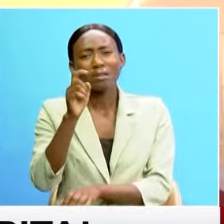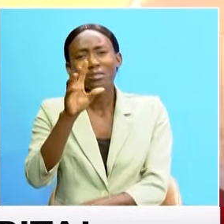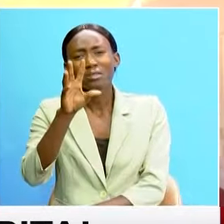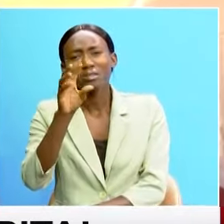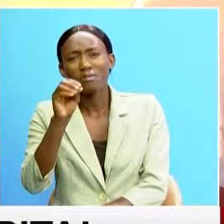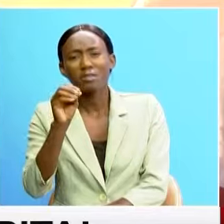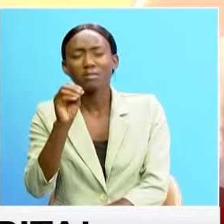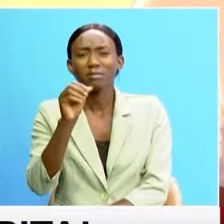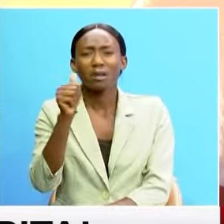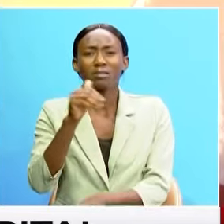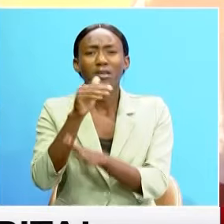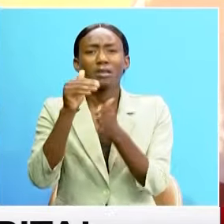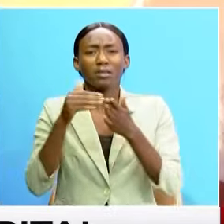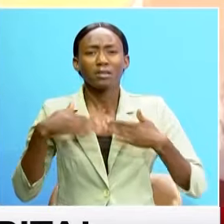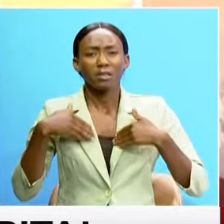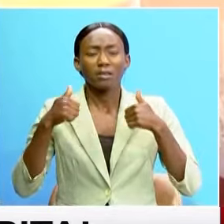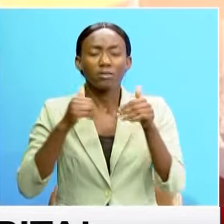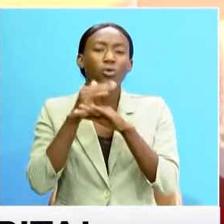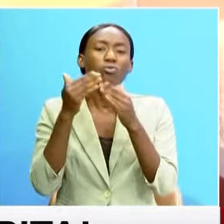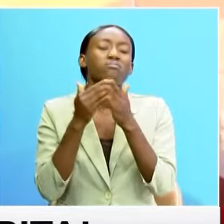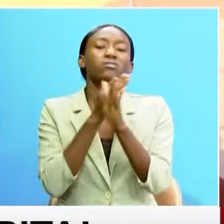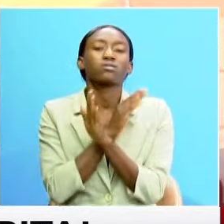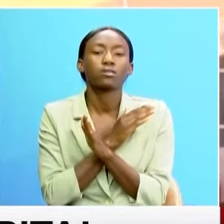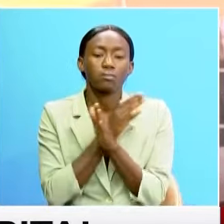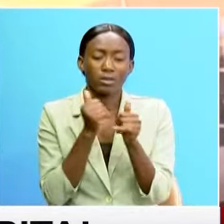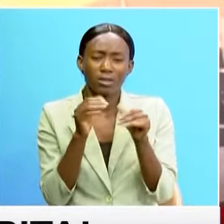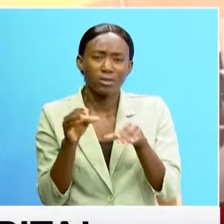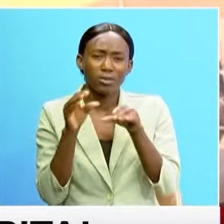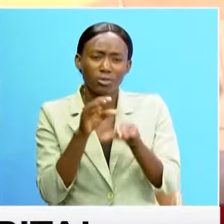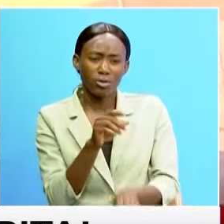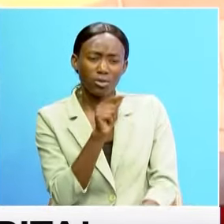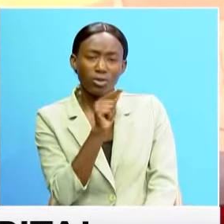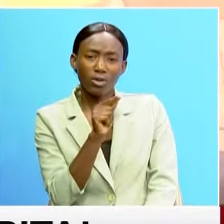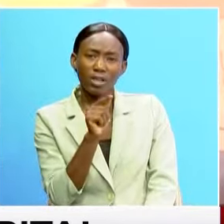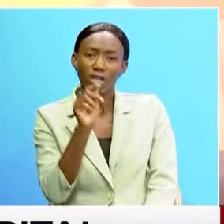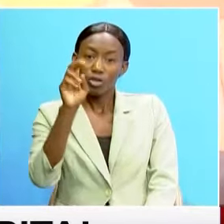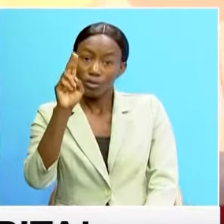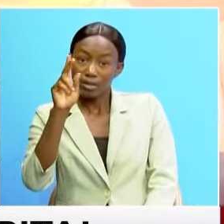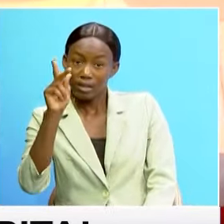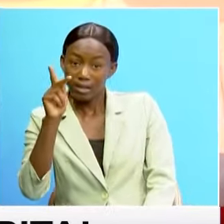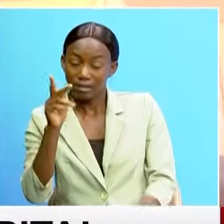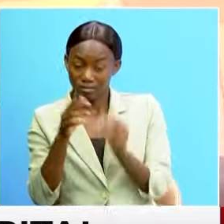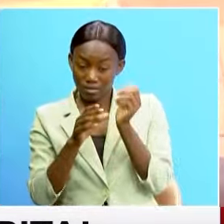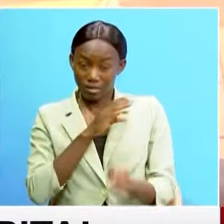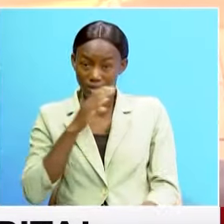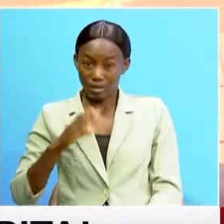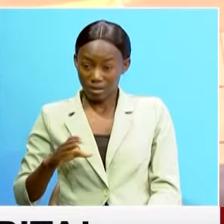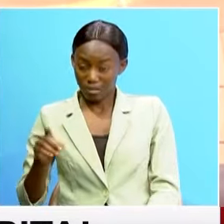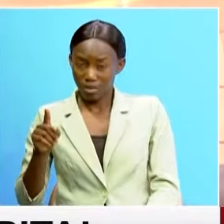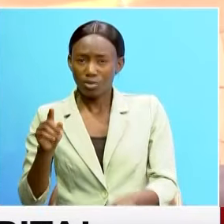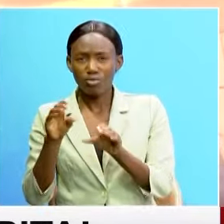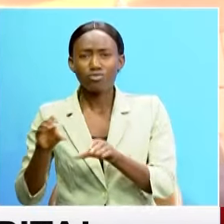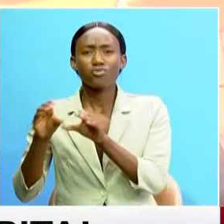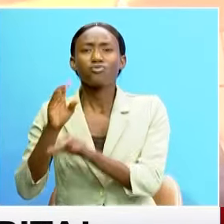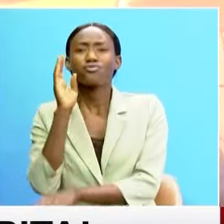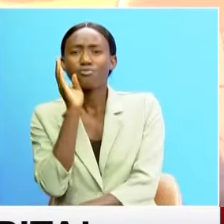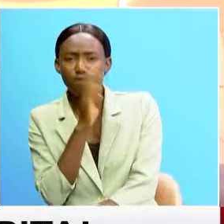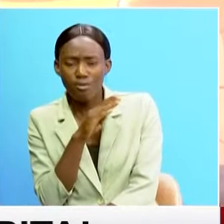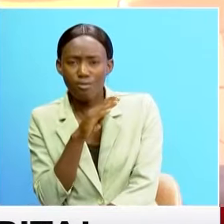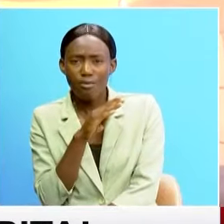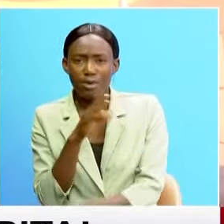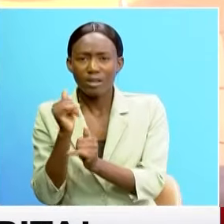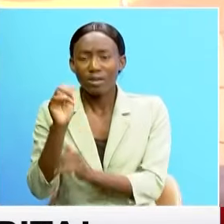health centres all over Zambia. And we did this through a UK company called NMS. With UK export finance,